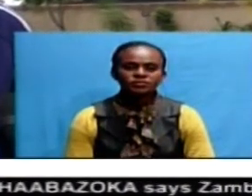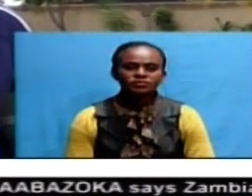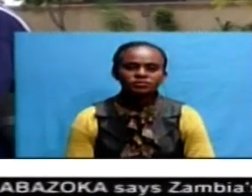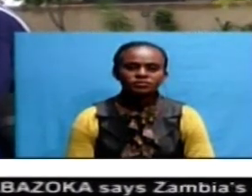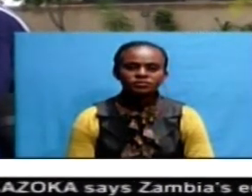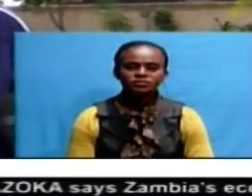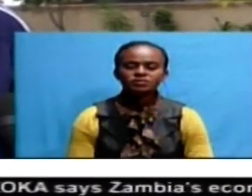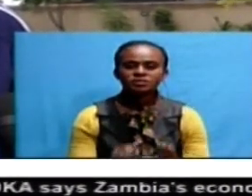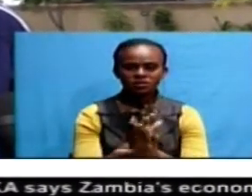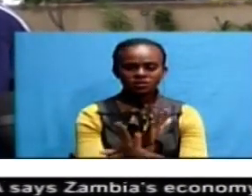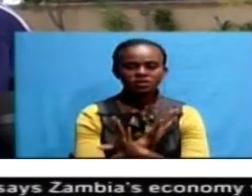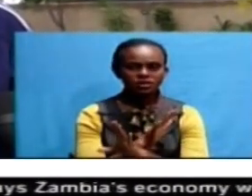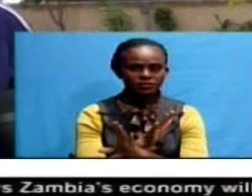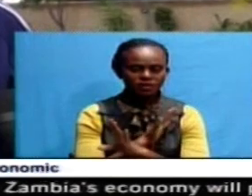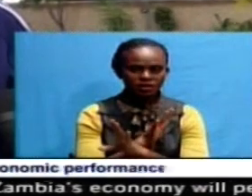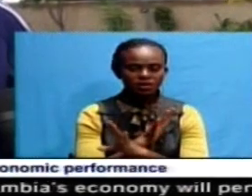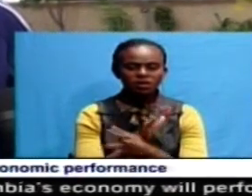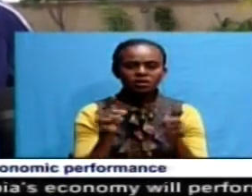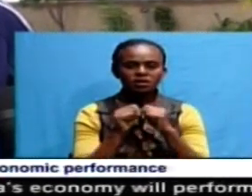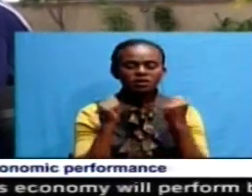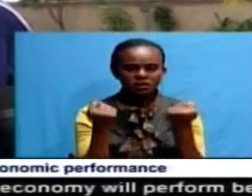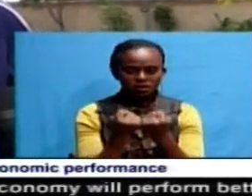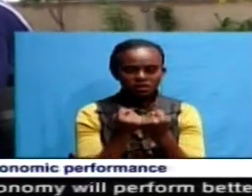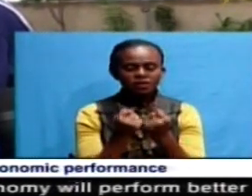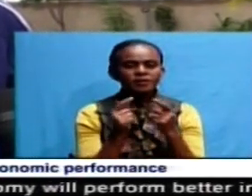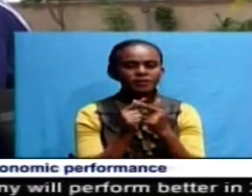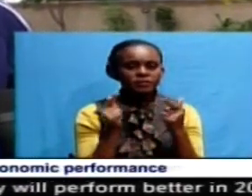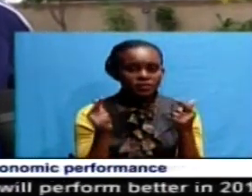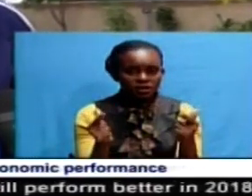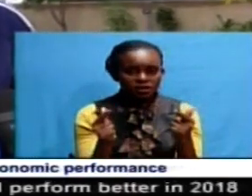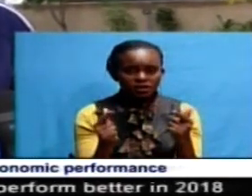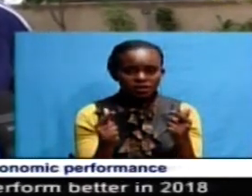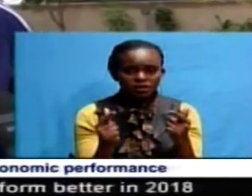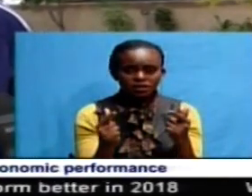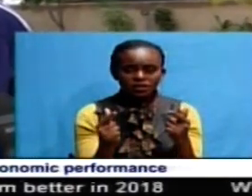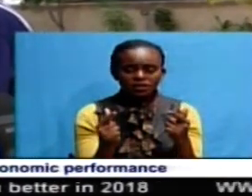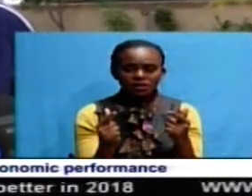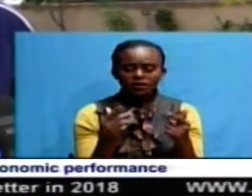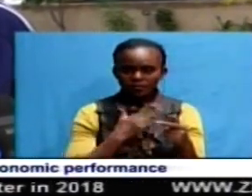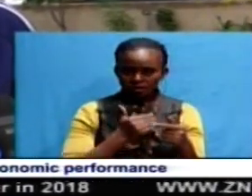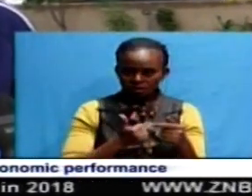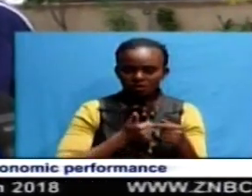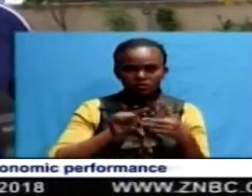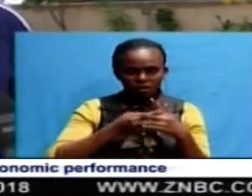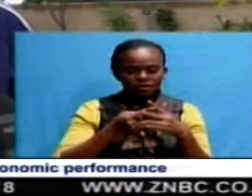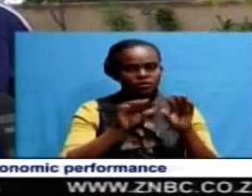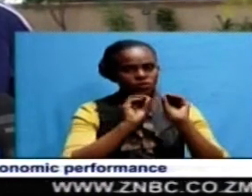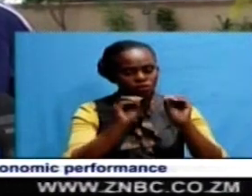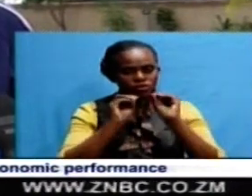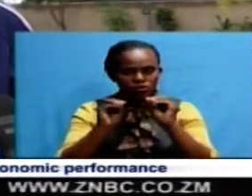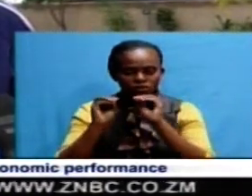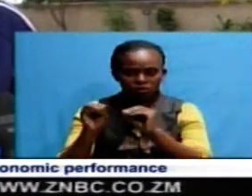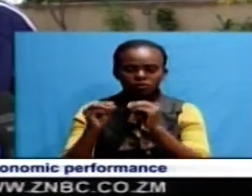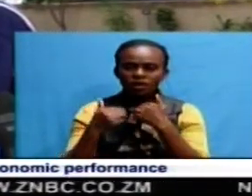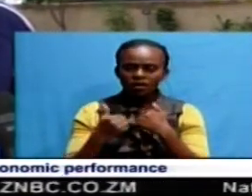Zambia has got maybe the largest pool of players now. Ever since I came, I emphasized we have to have 3 national